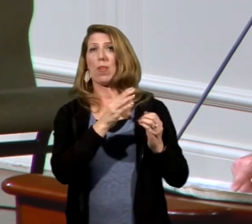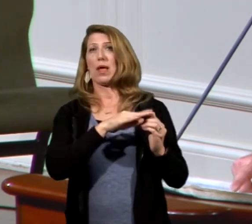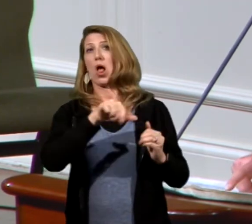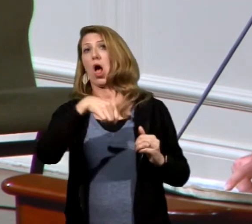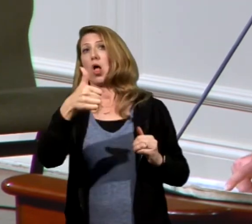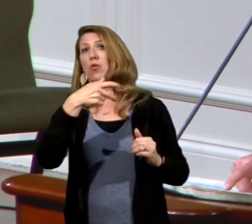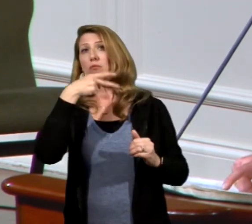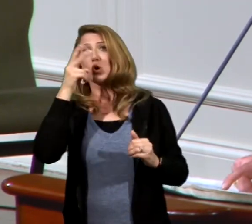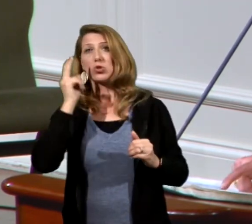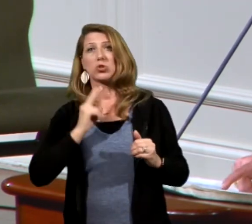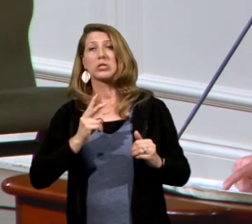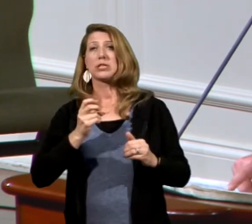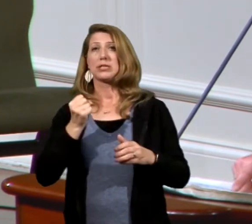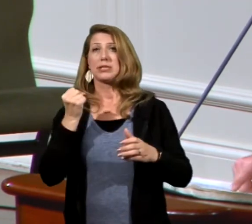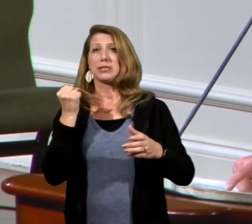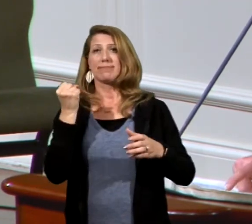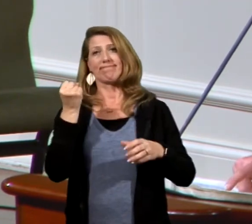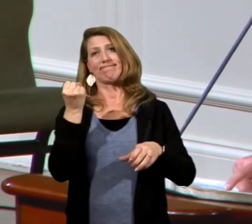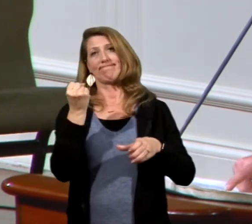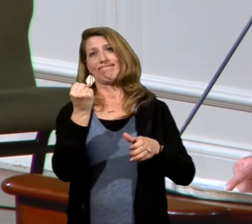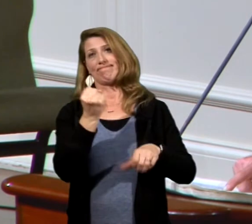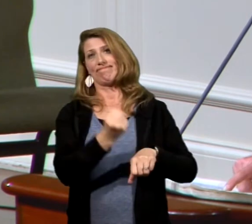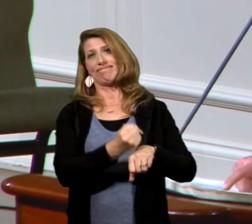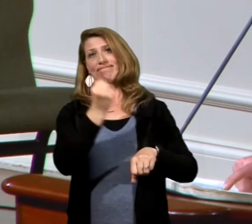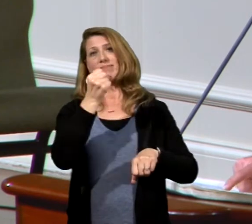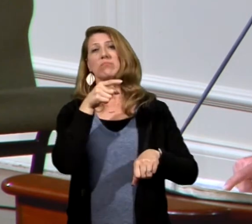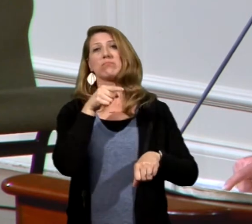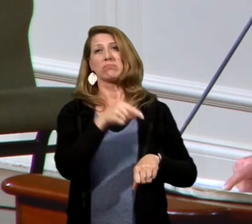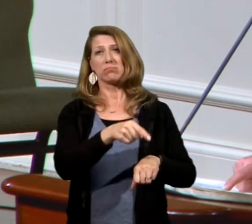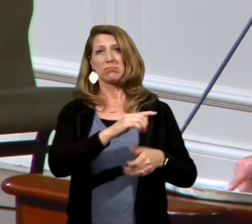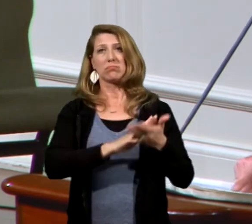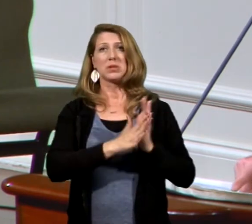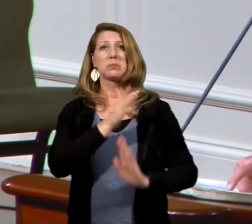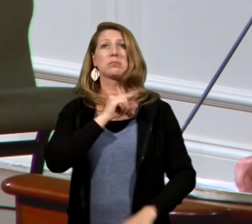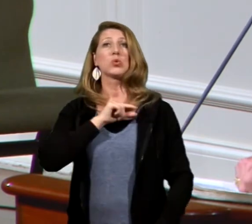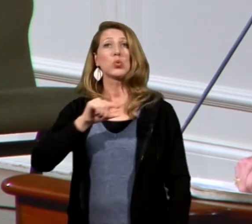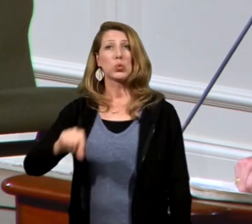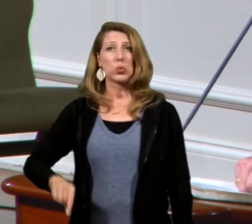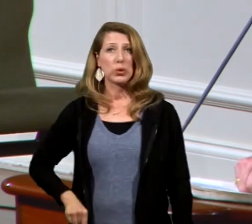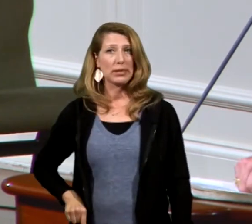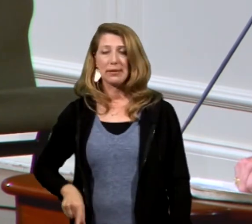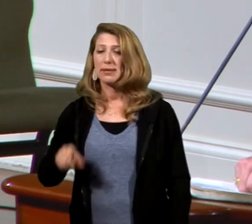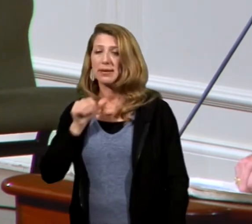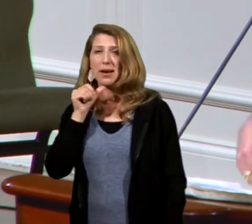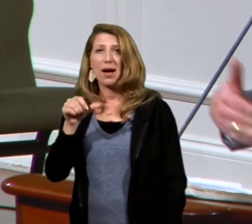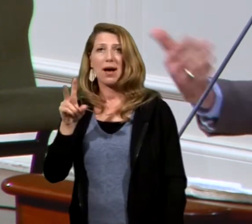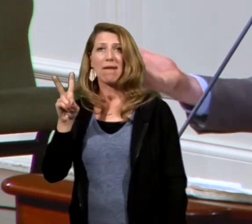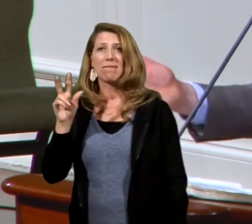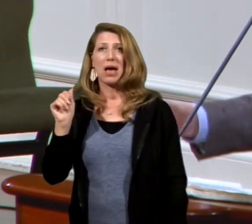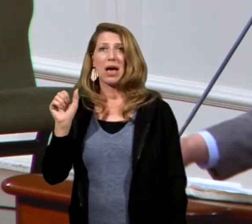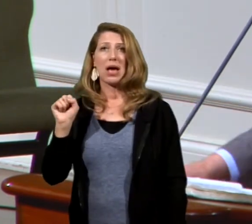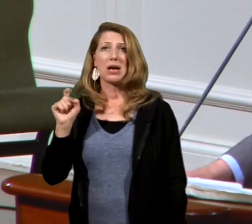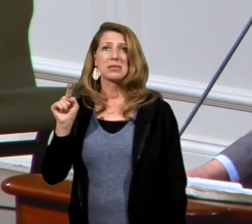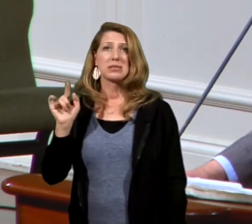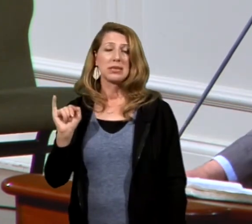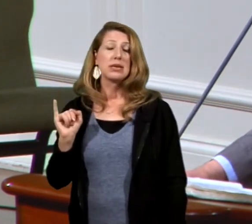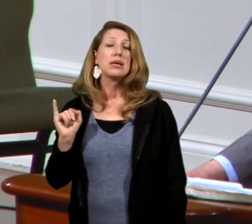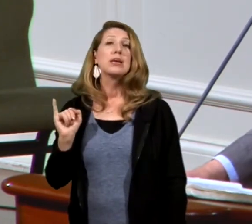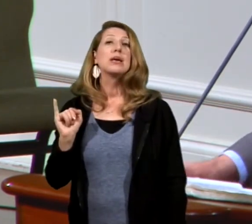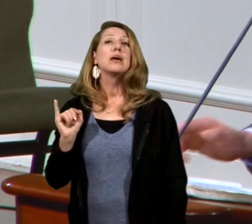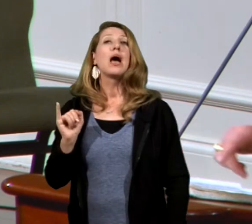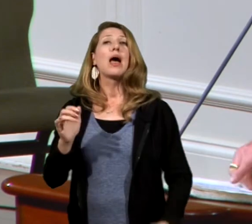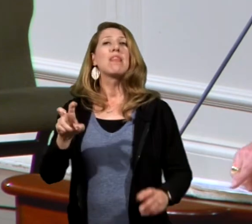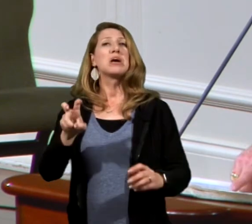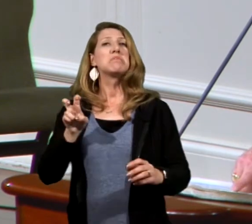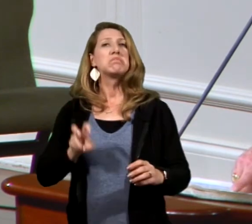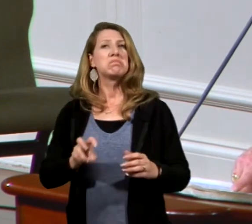he set the royal crown upon her head and made her queen instead of Vashti. Let me look at verse number